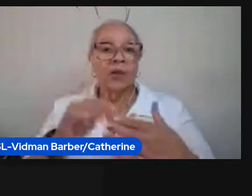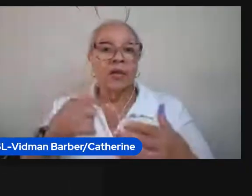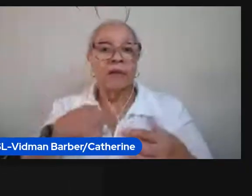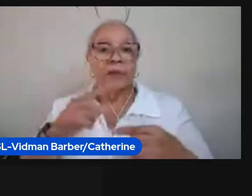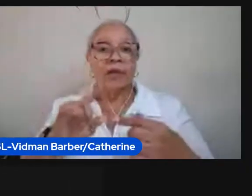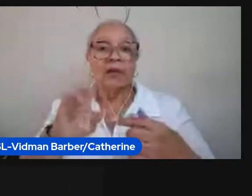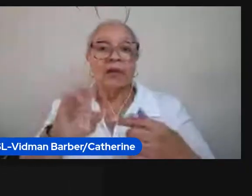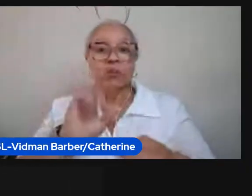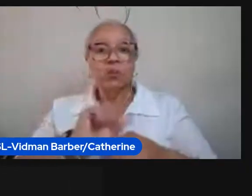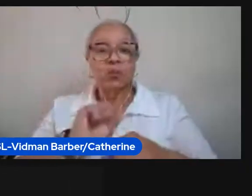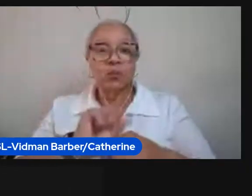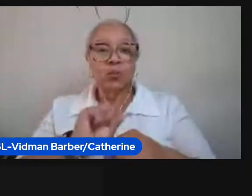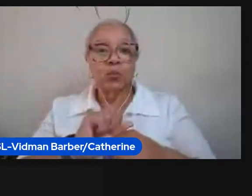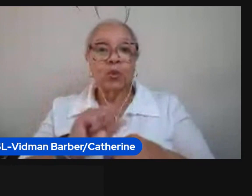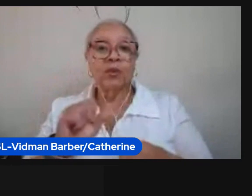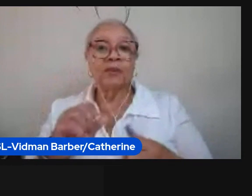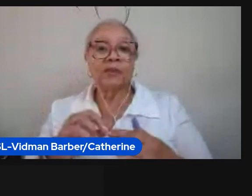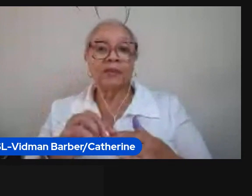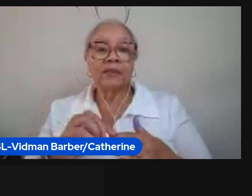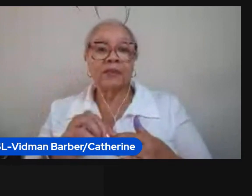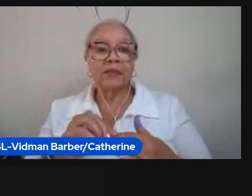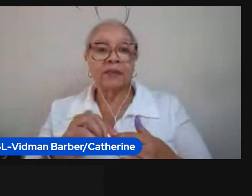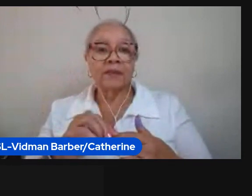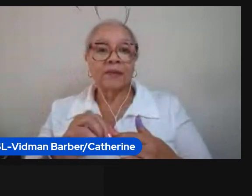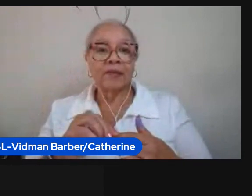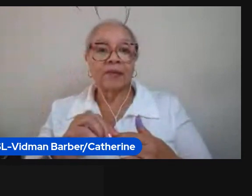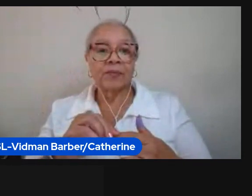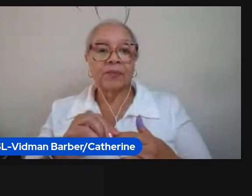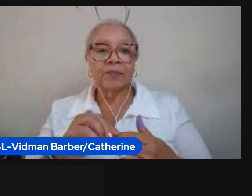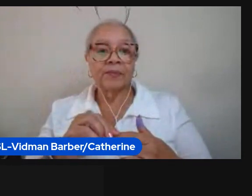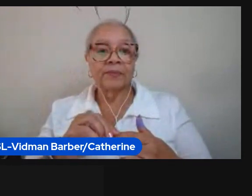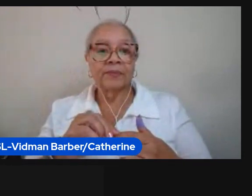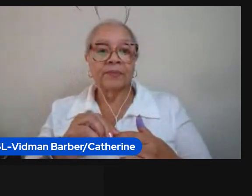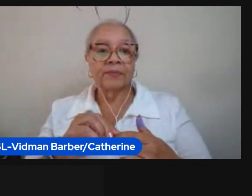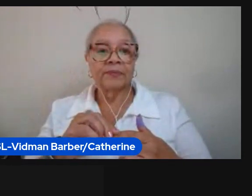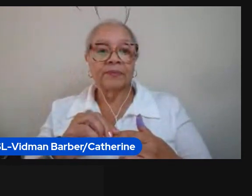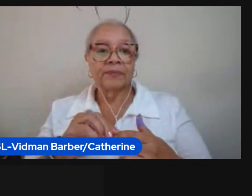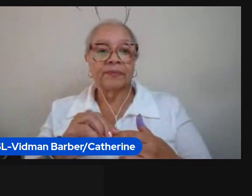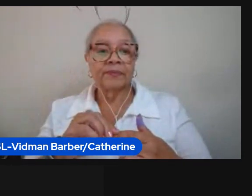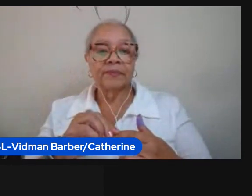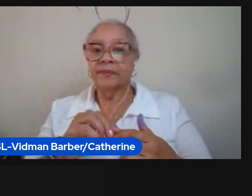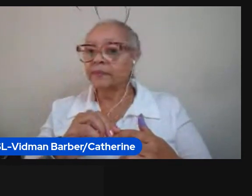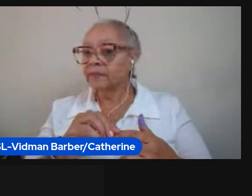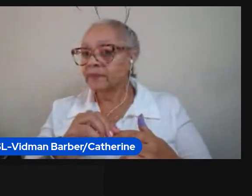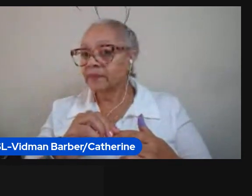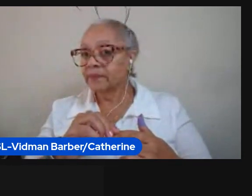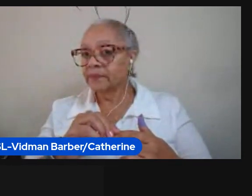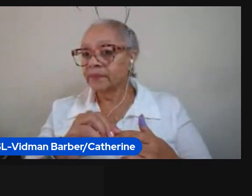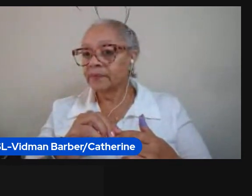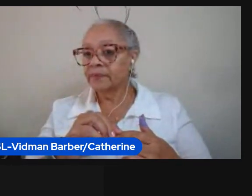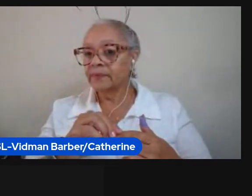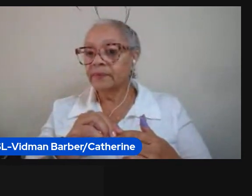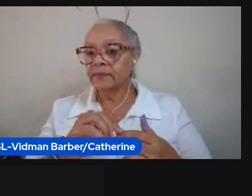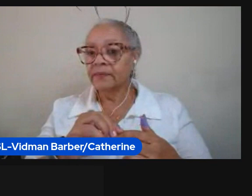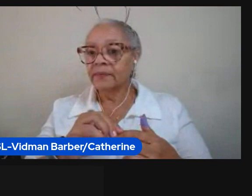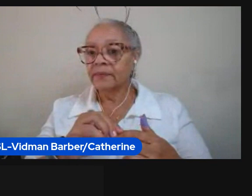which is all around the immune responses, trying to